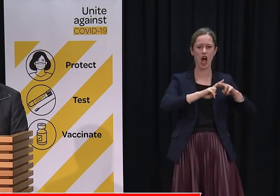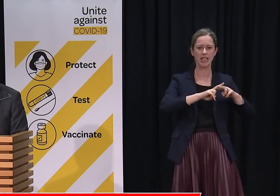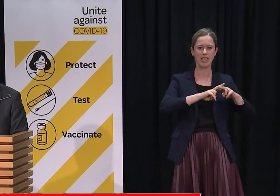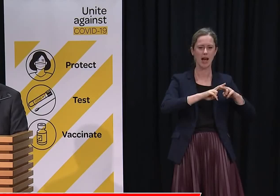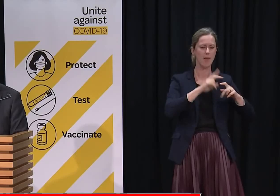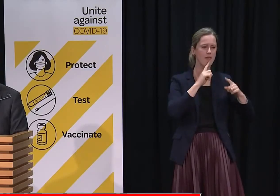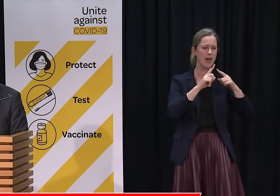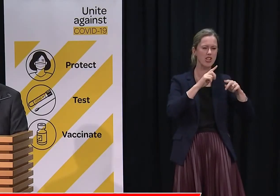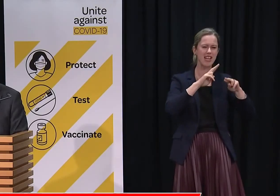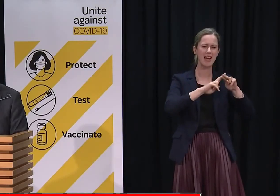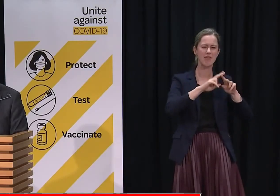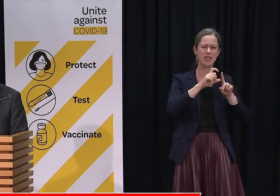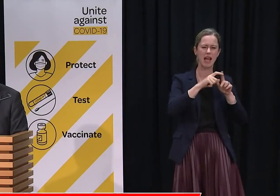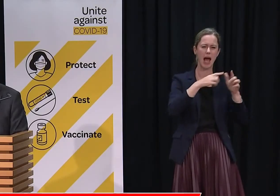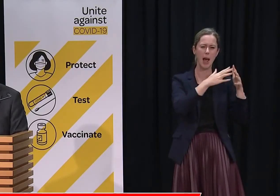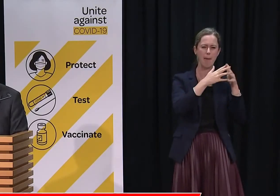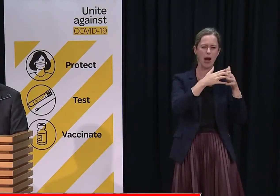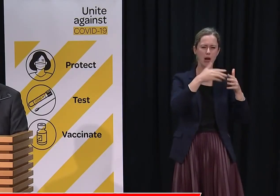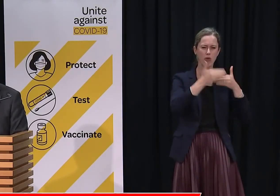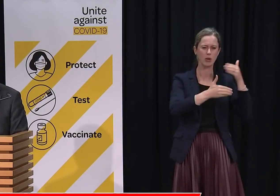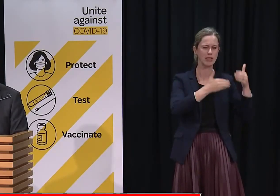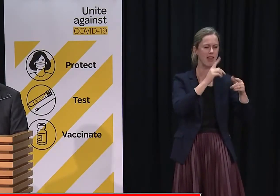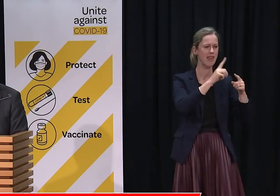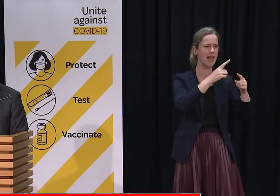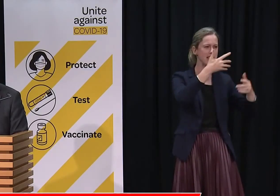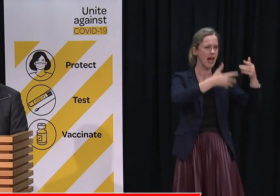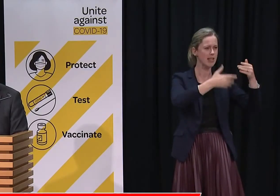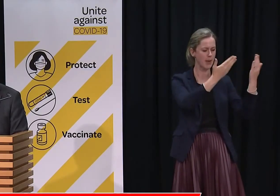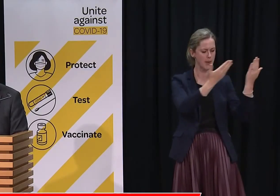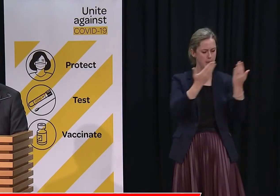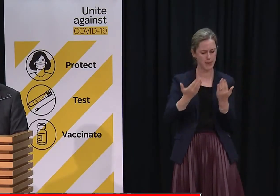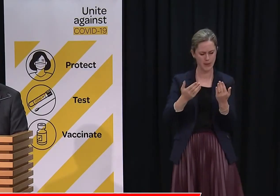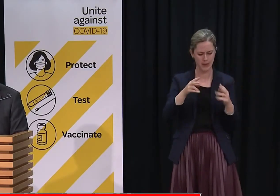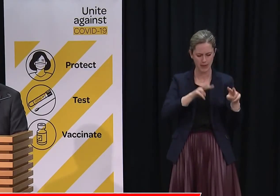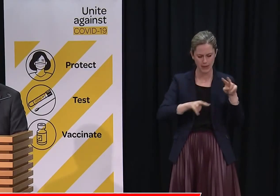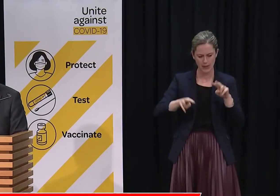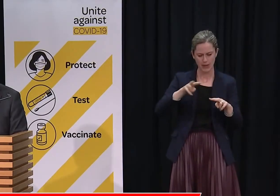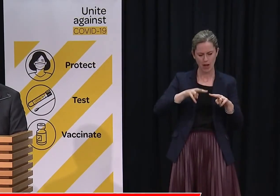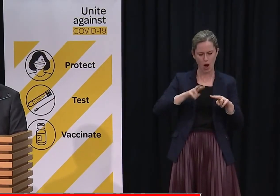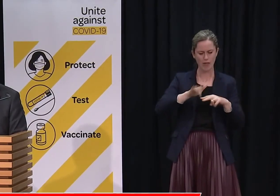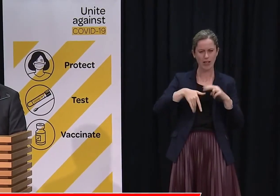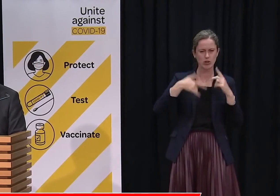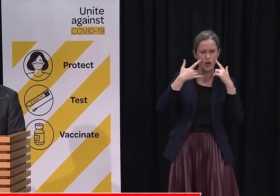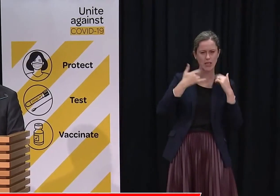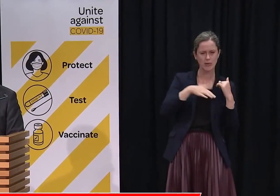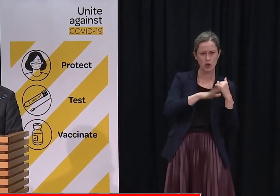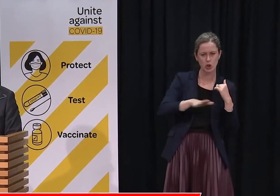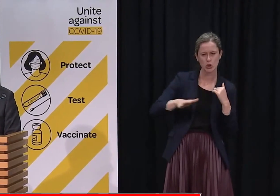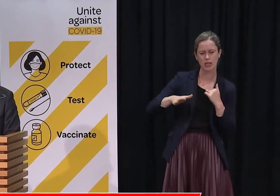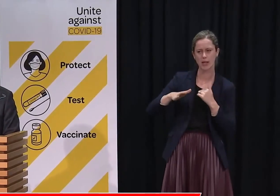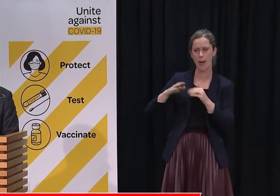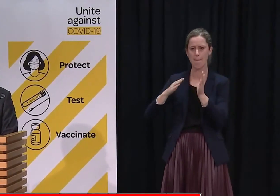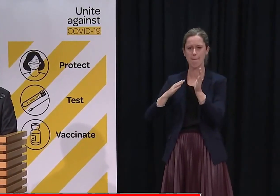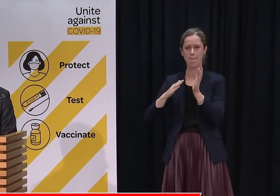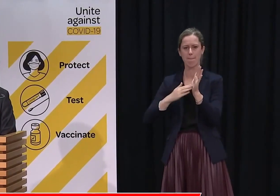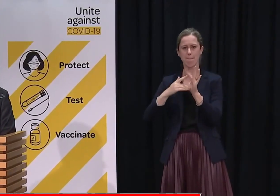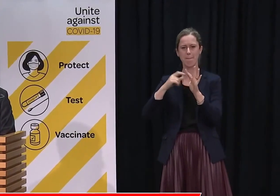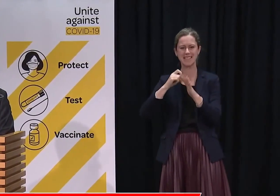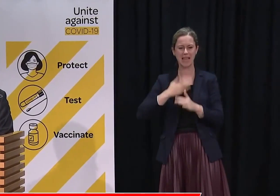the FDA process, so they've released their data into the trials of Pfizer. Will MedSafe look at that data now, or will they wait